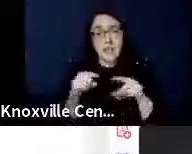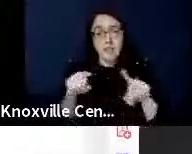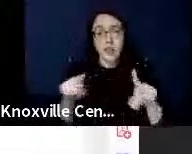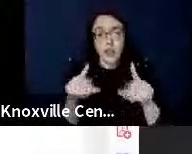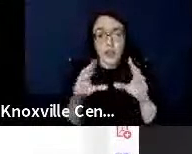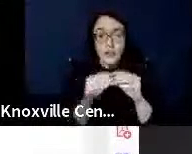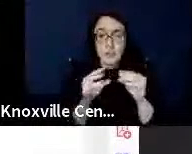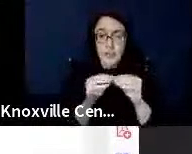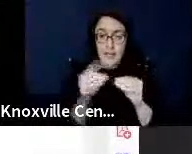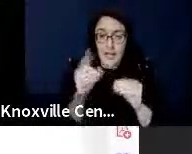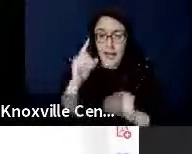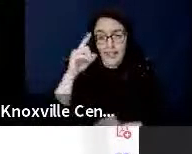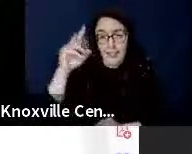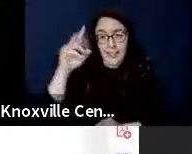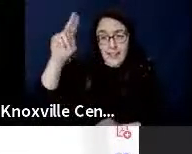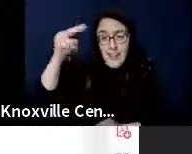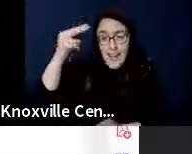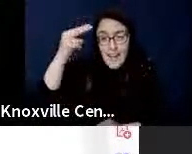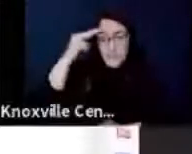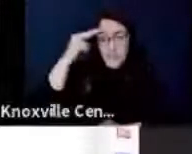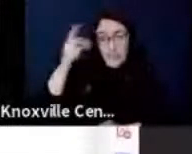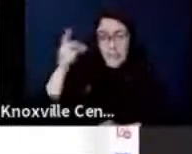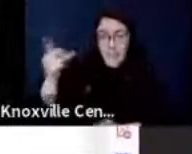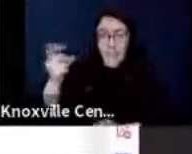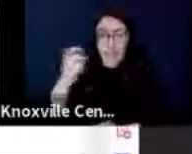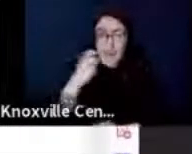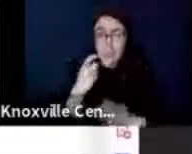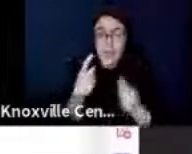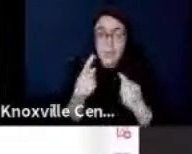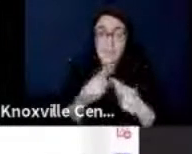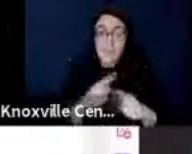think Nashville had announced that they